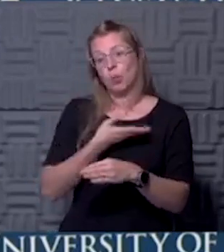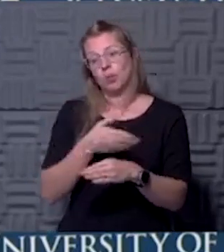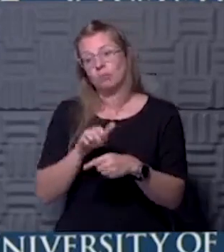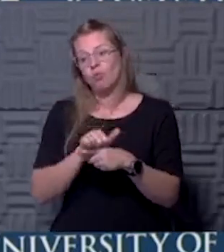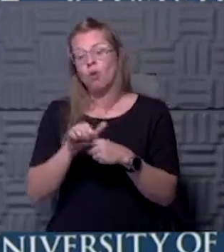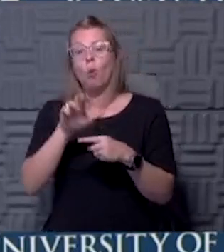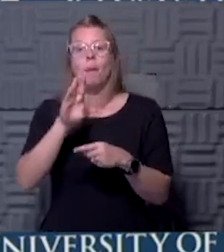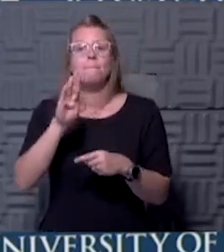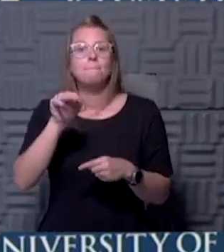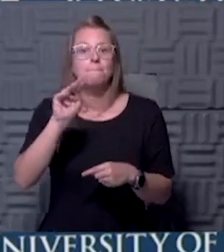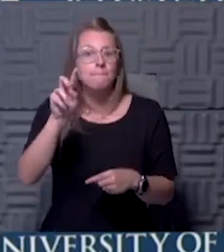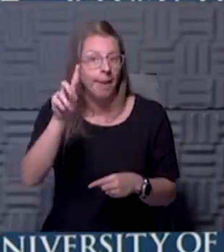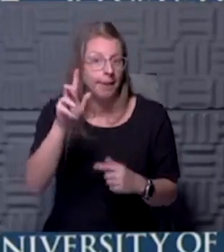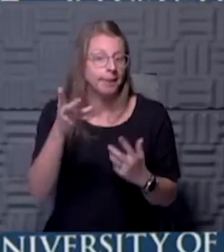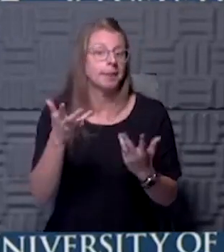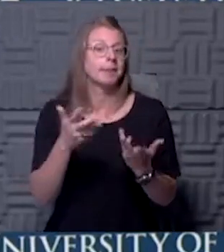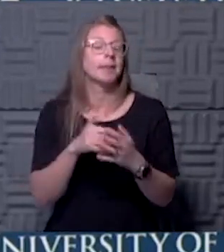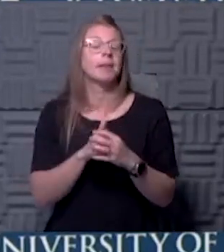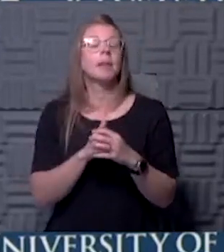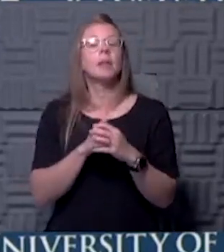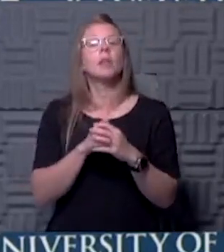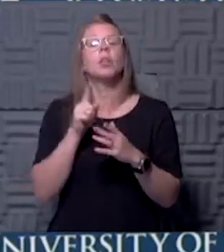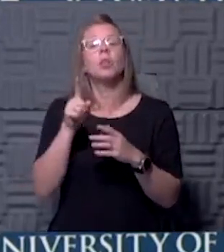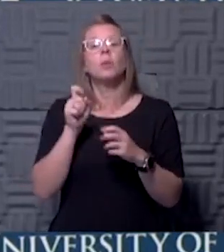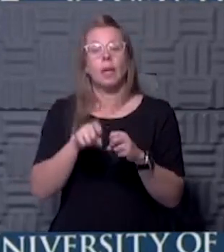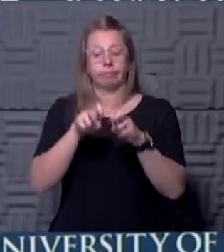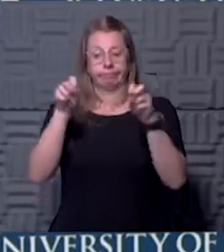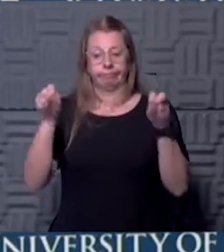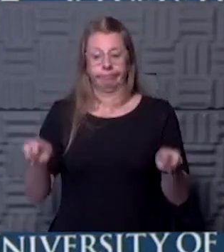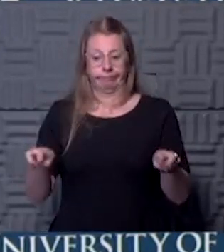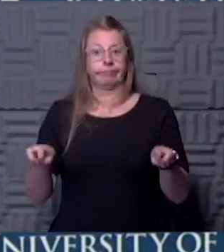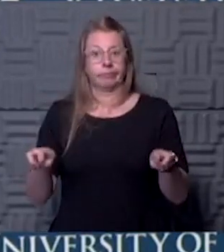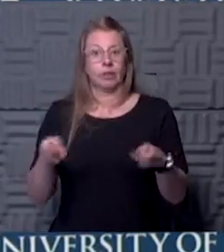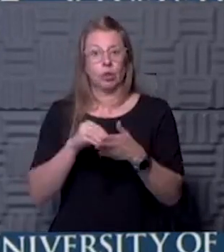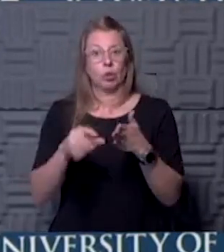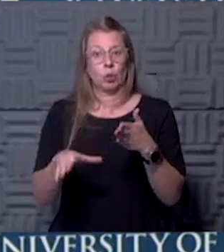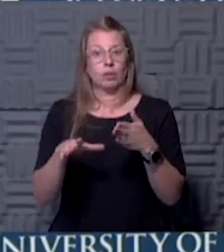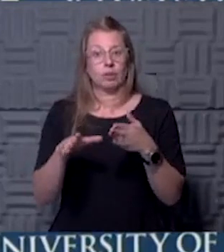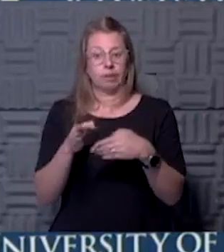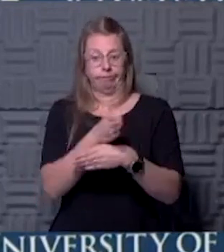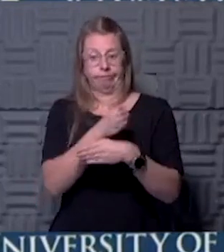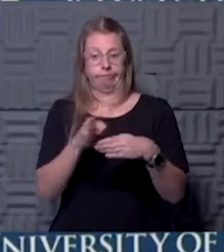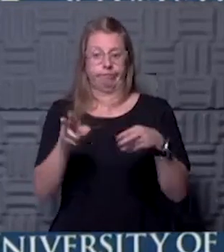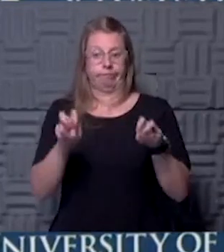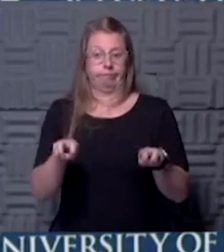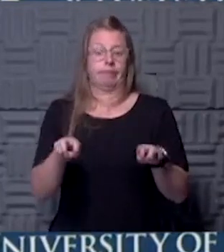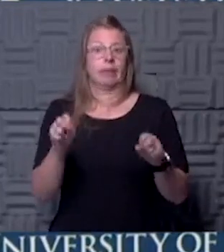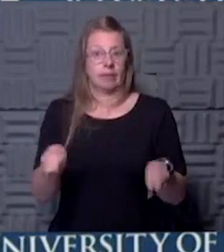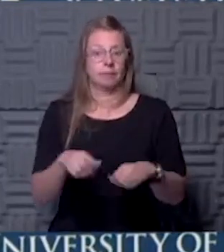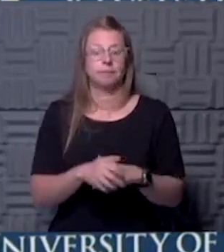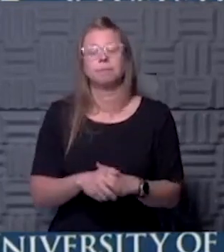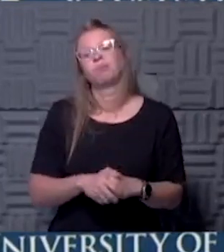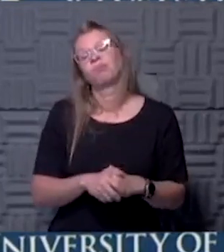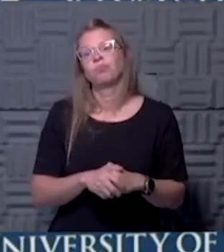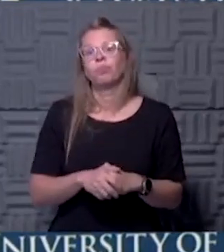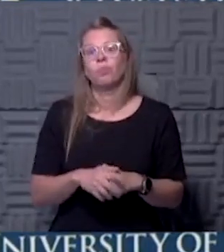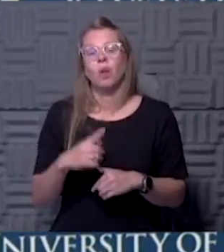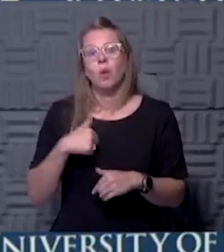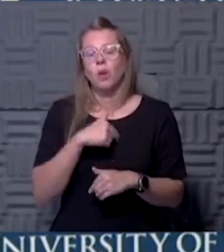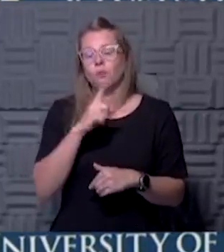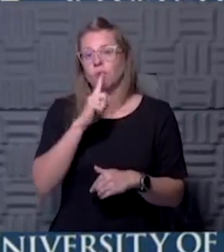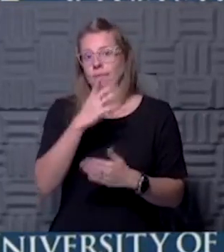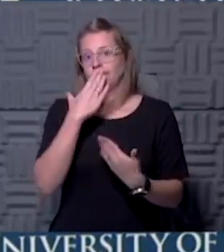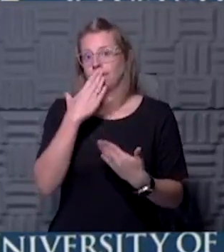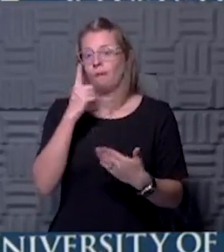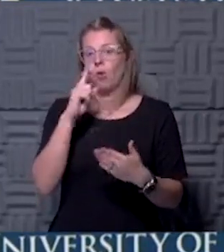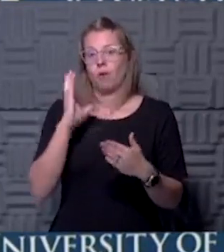or band or something like that, so that you can space the students. We are just really grateful for our